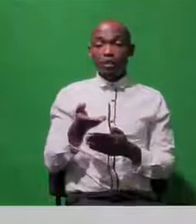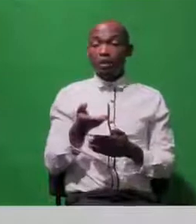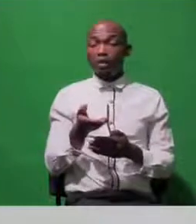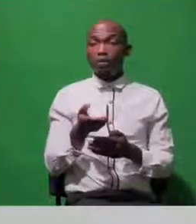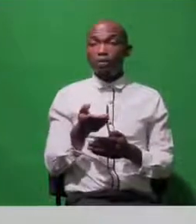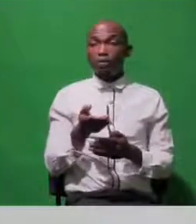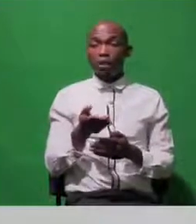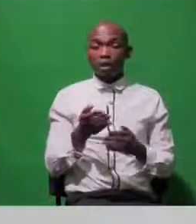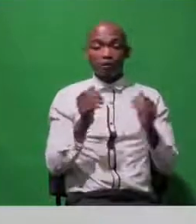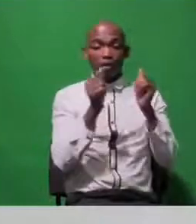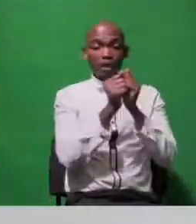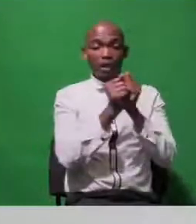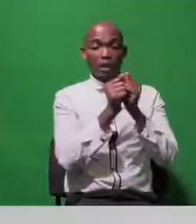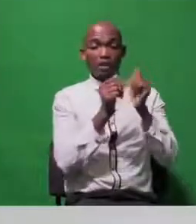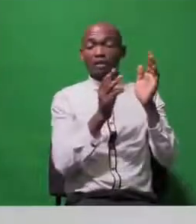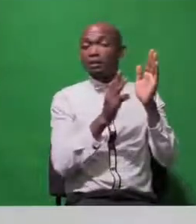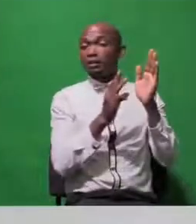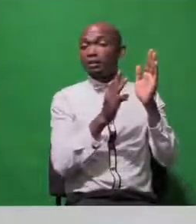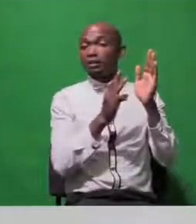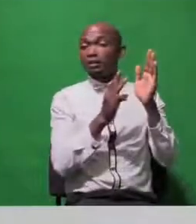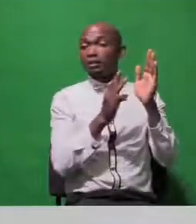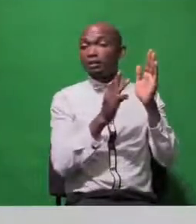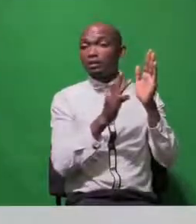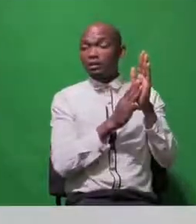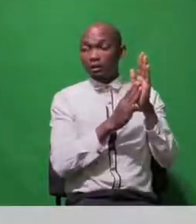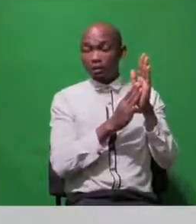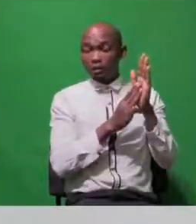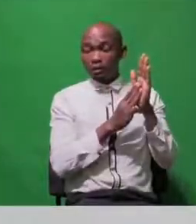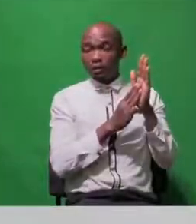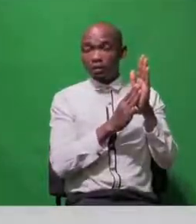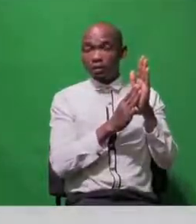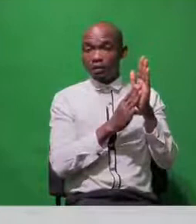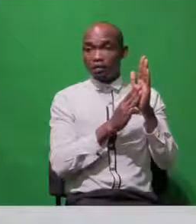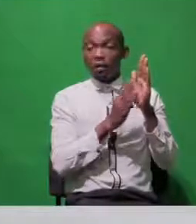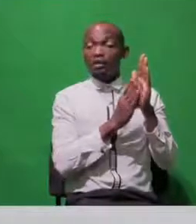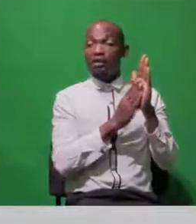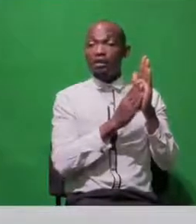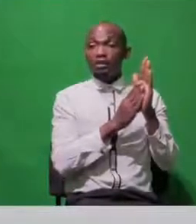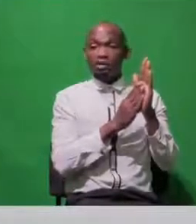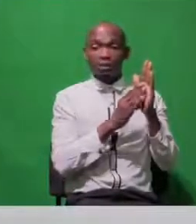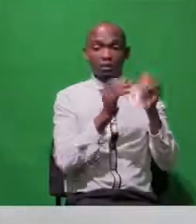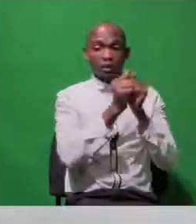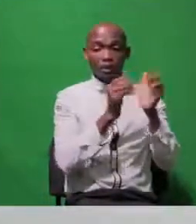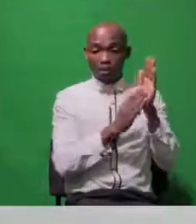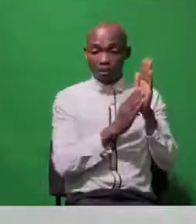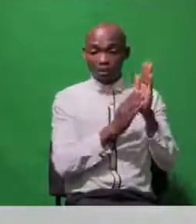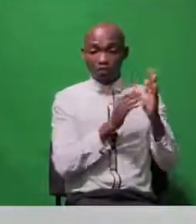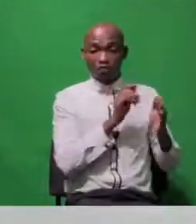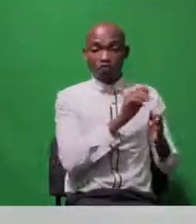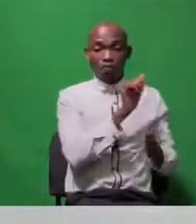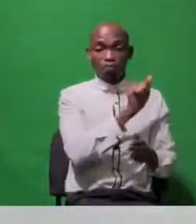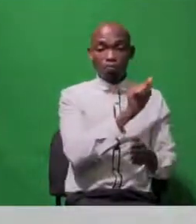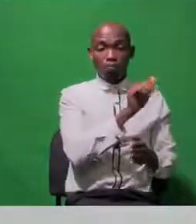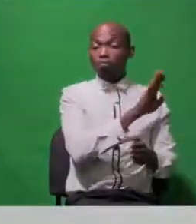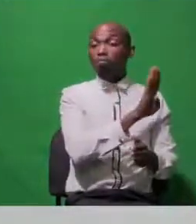19 from B dash to the dotted line, as well